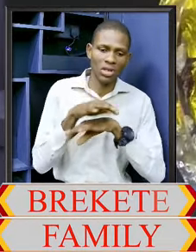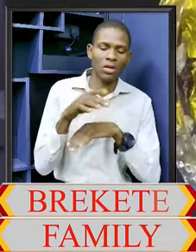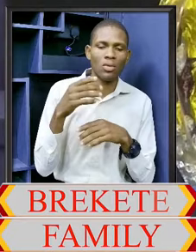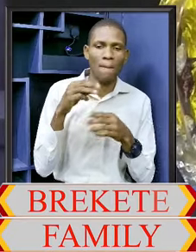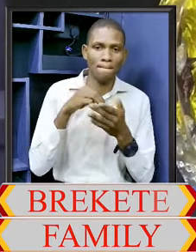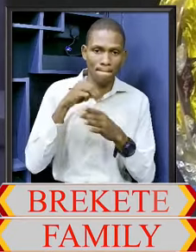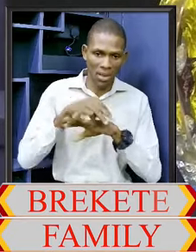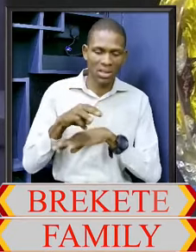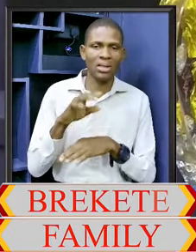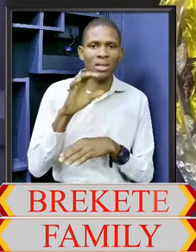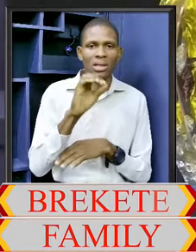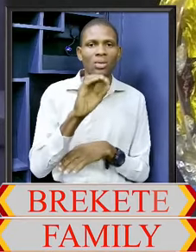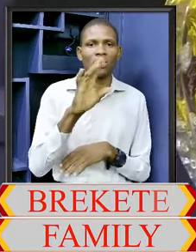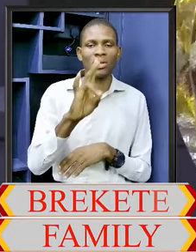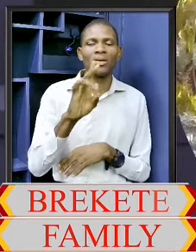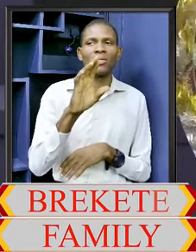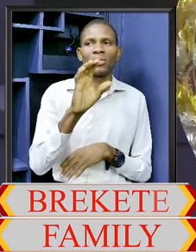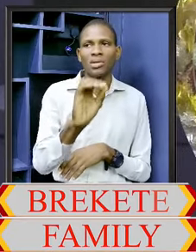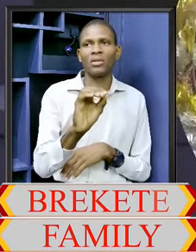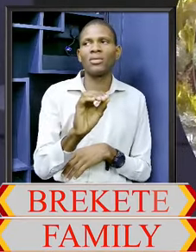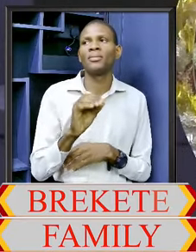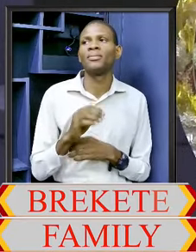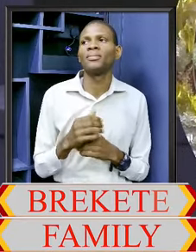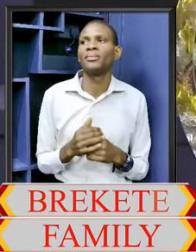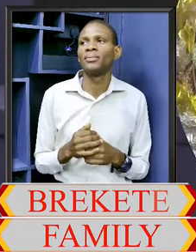message. The number is 070